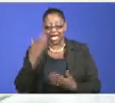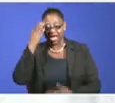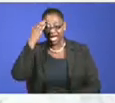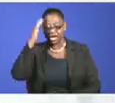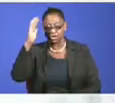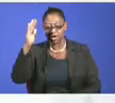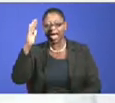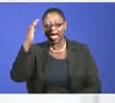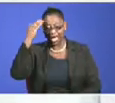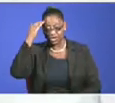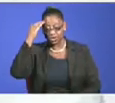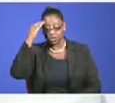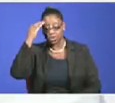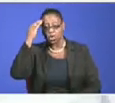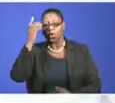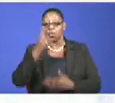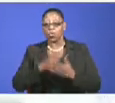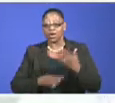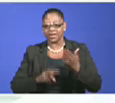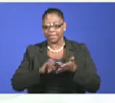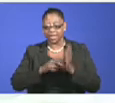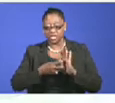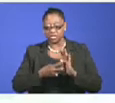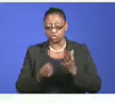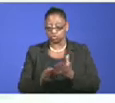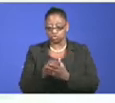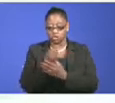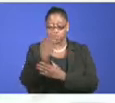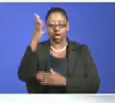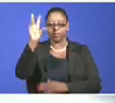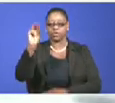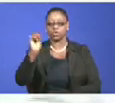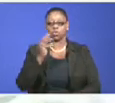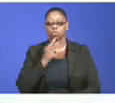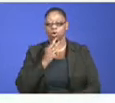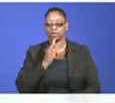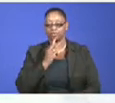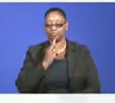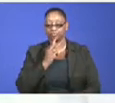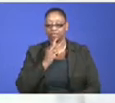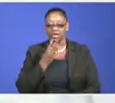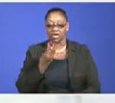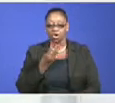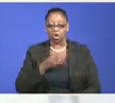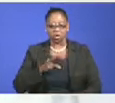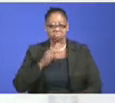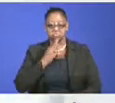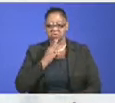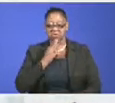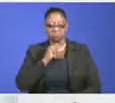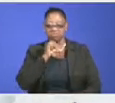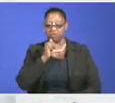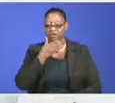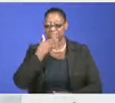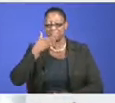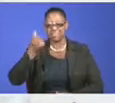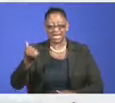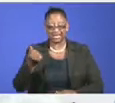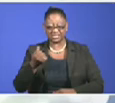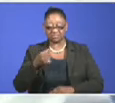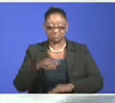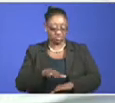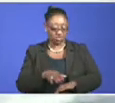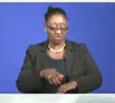what it is to grow up without water, to bathe and sometimes in water that might not be of the best quality, may leave residue on your